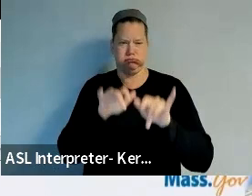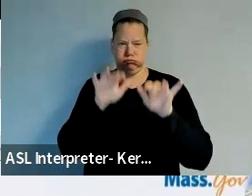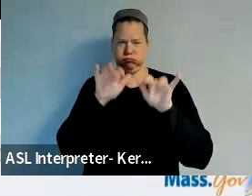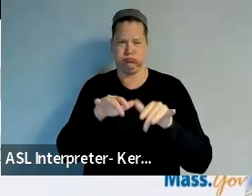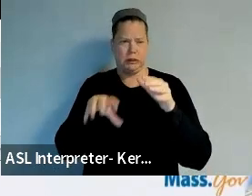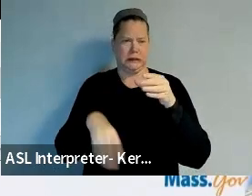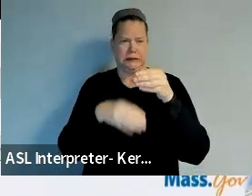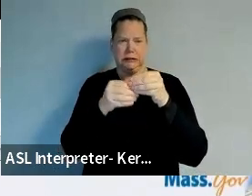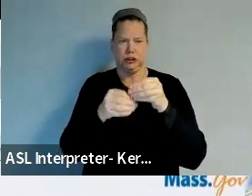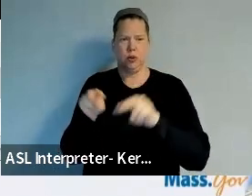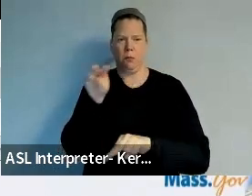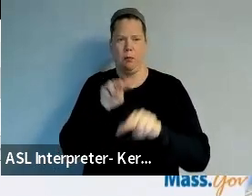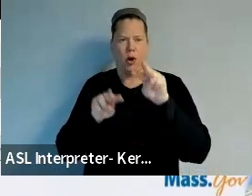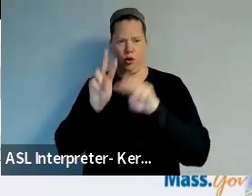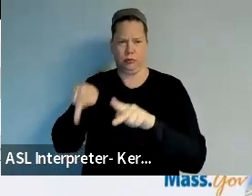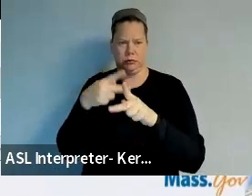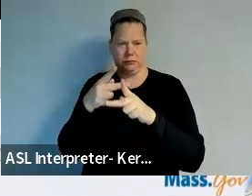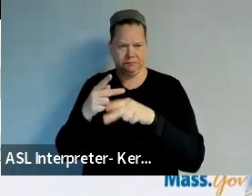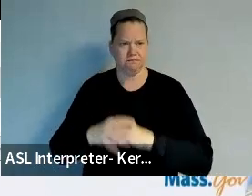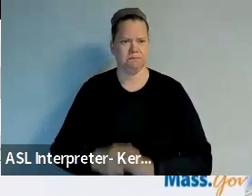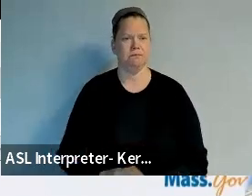monitoring types.